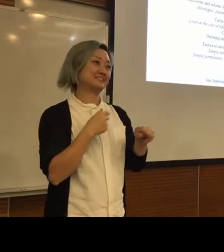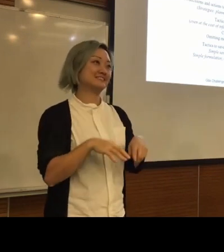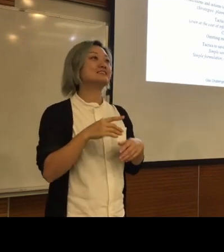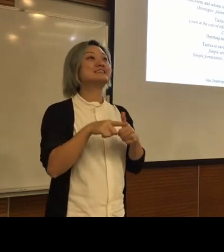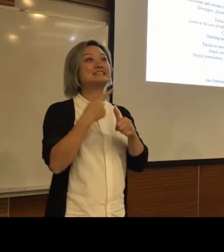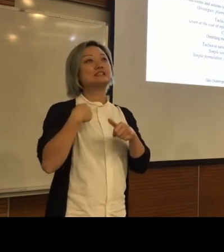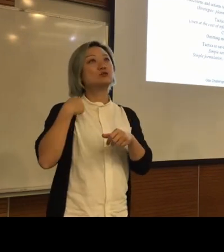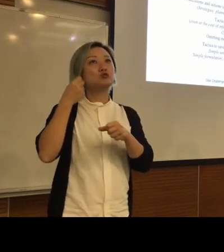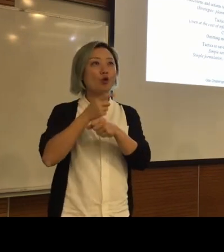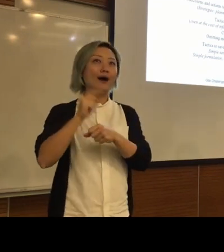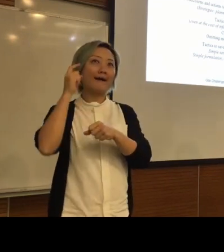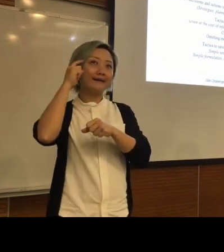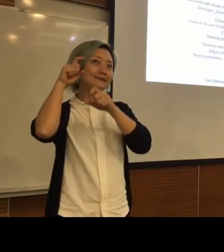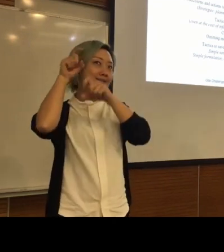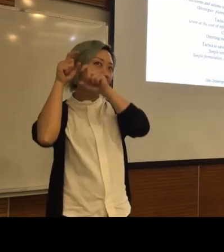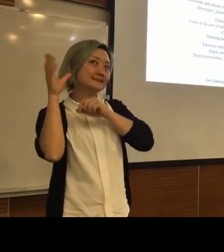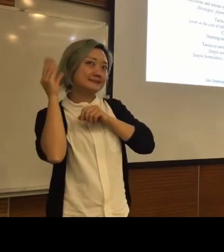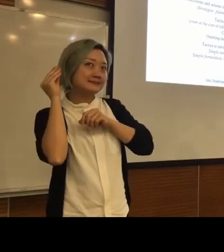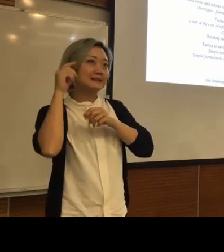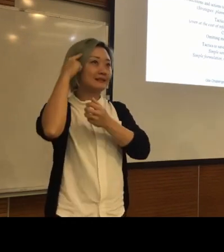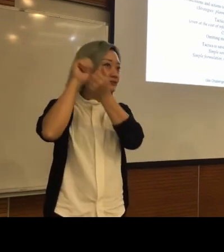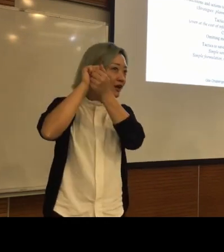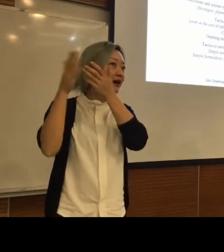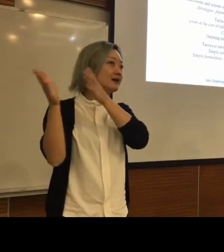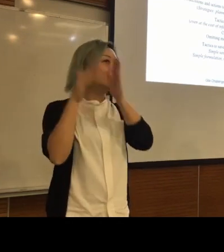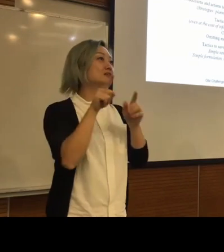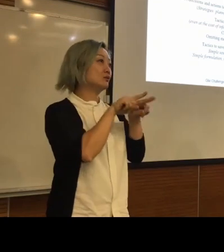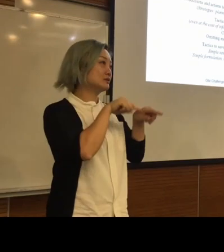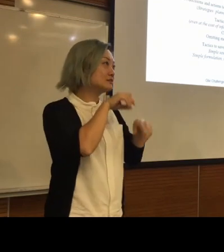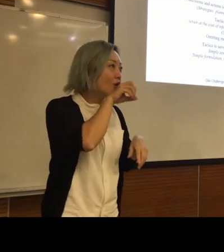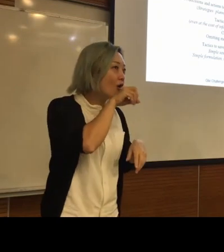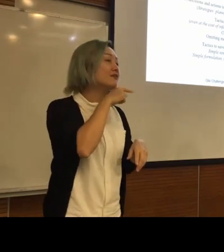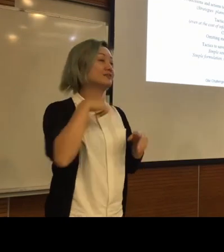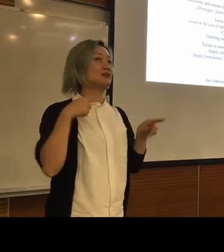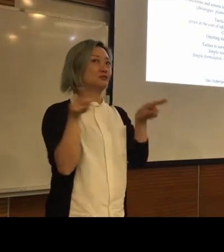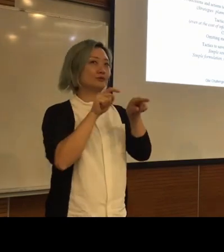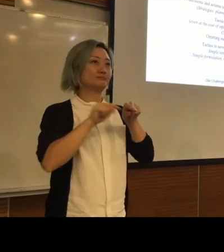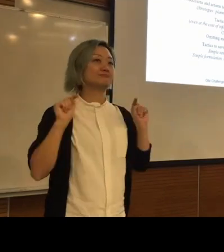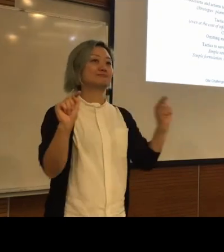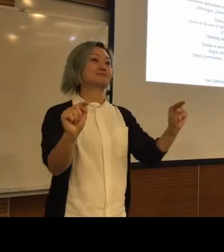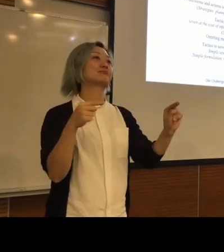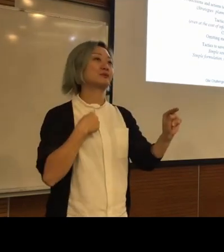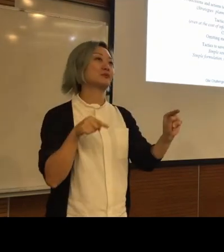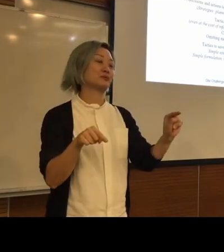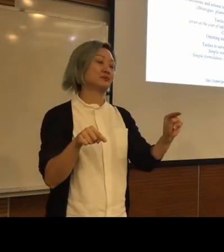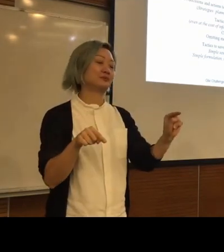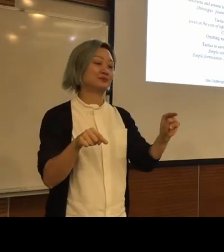comprehension and production happening at the same time, rather than alternating between one another, a directly